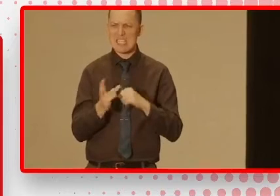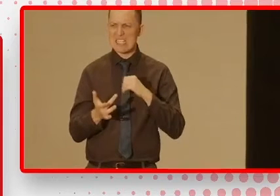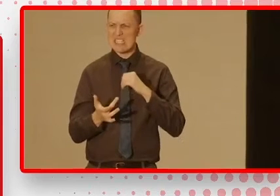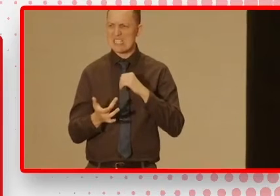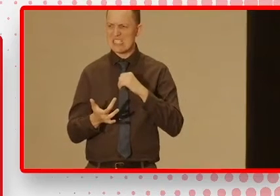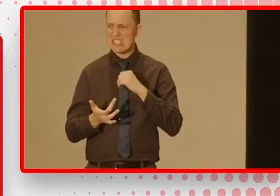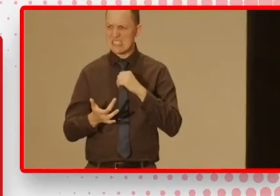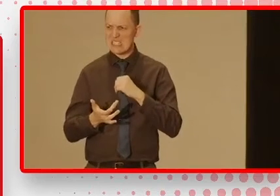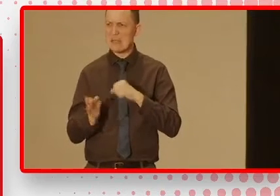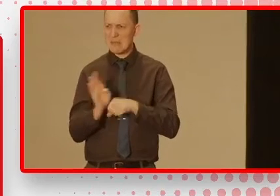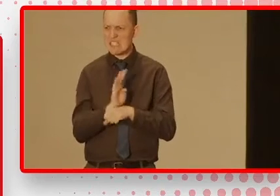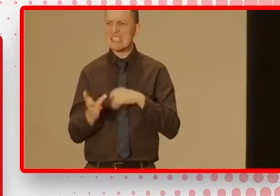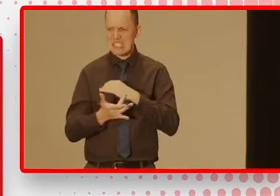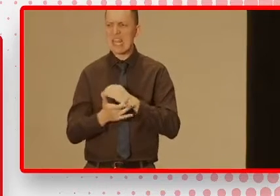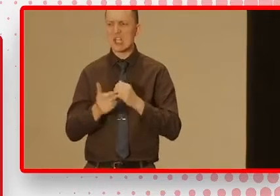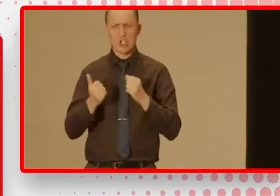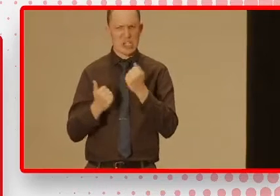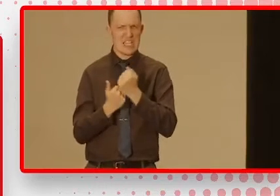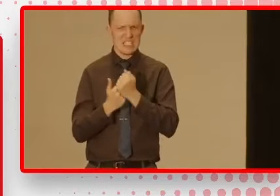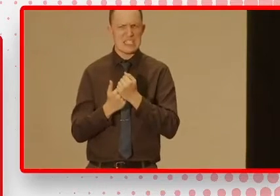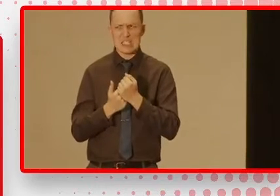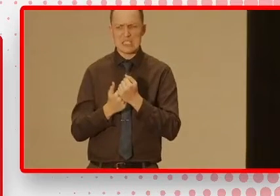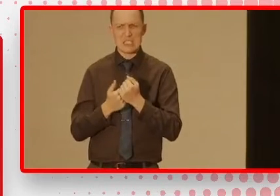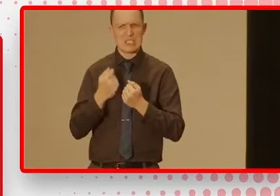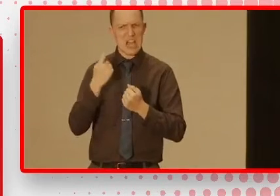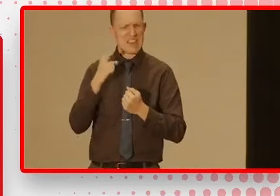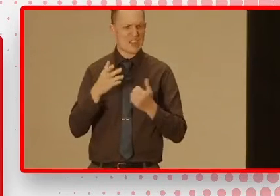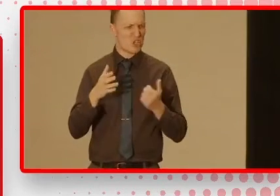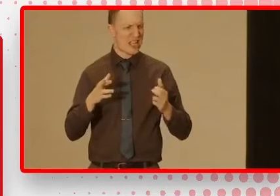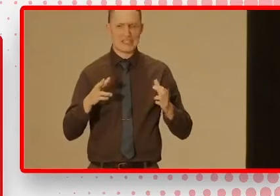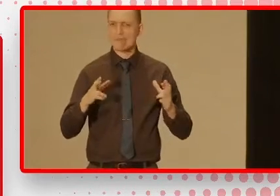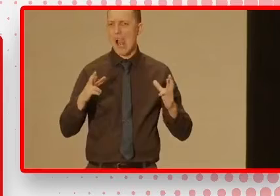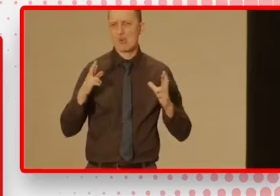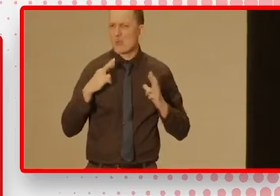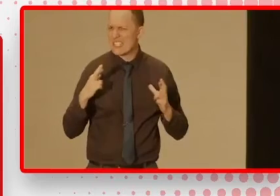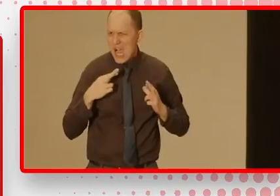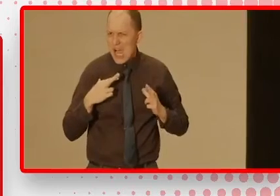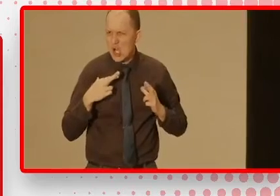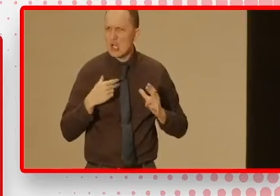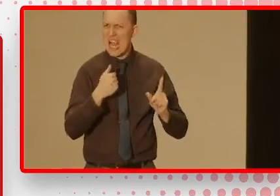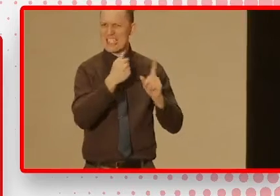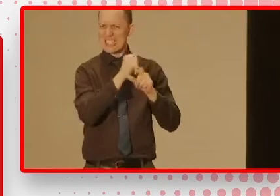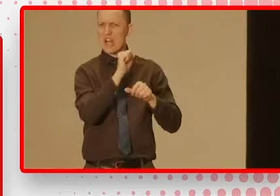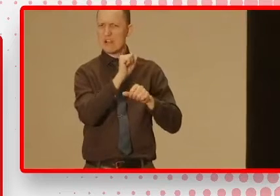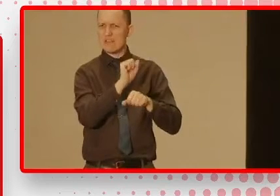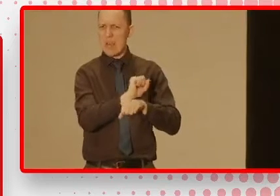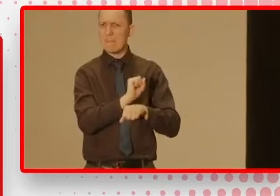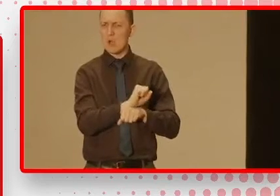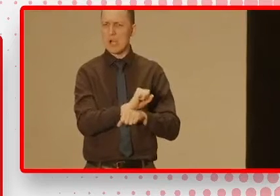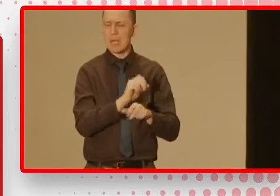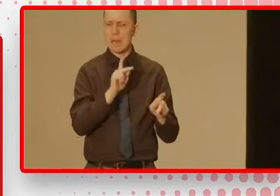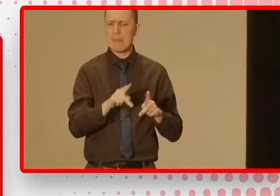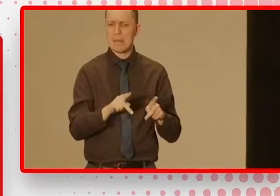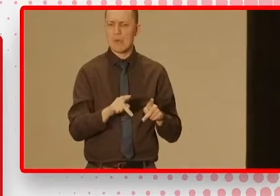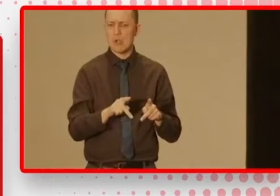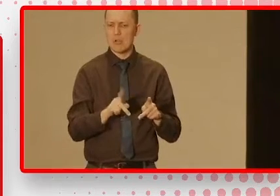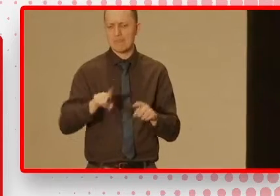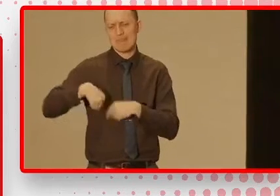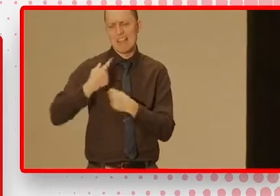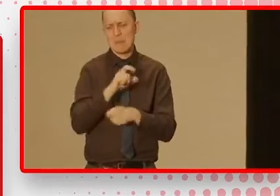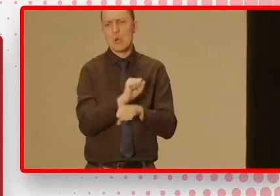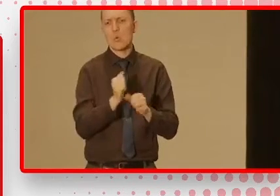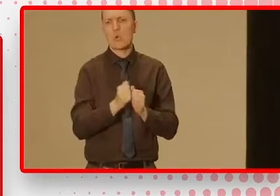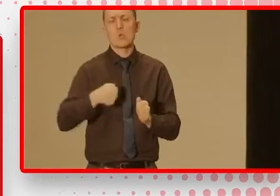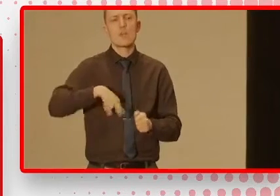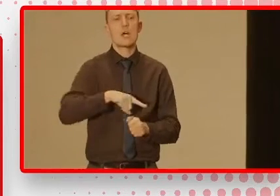in the business field. They're like retired self-employment folks that have been working with us. So they will work with the